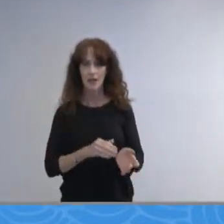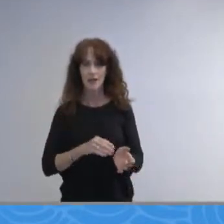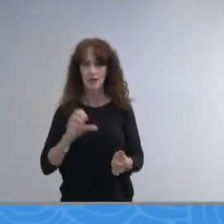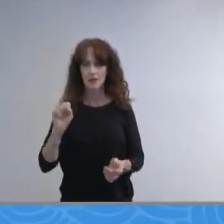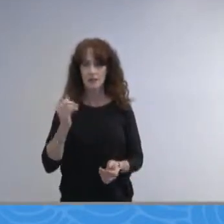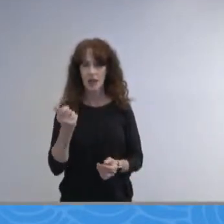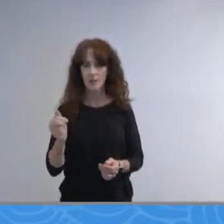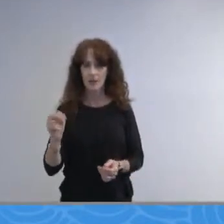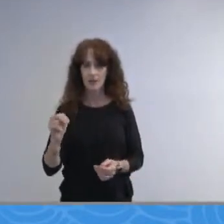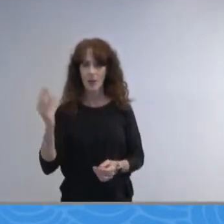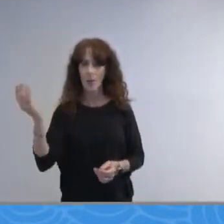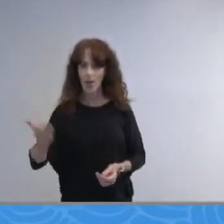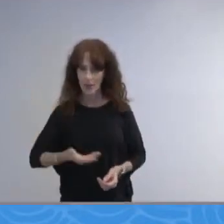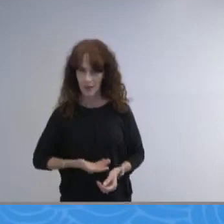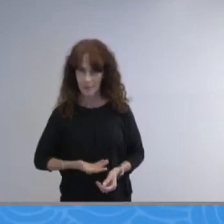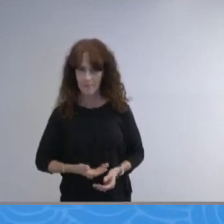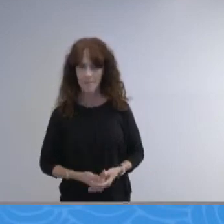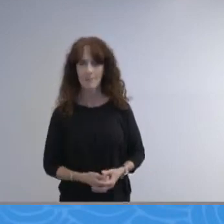Simon, welcome.